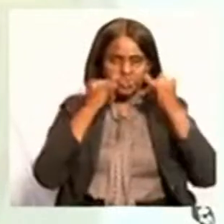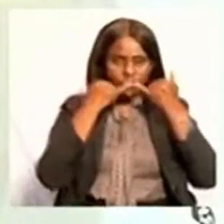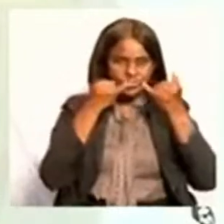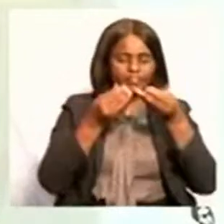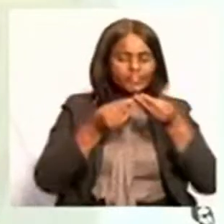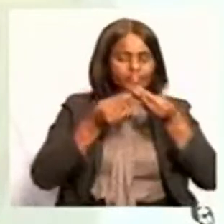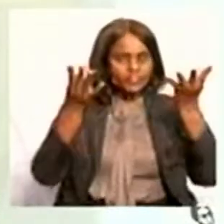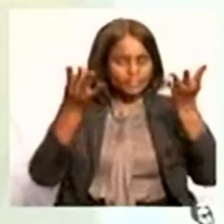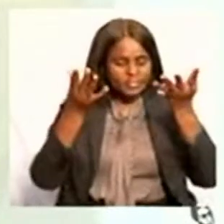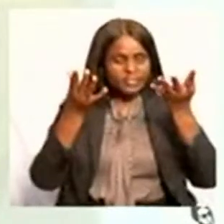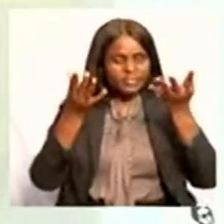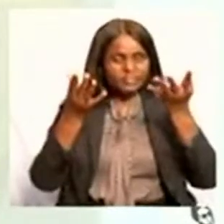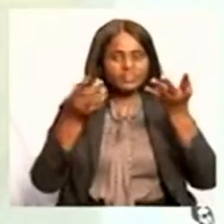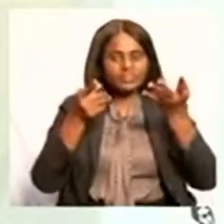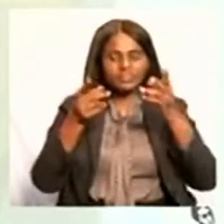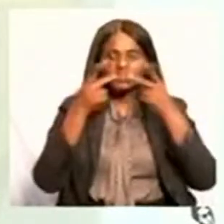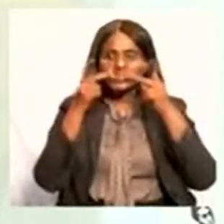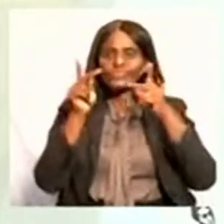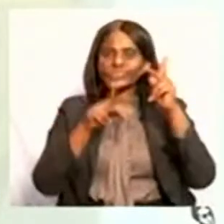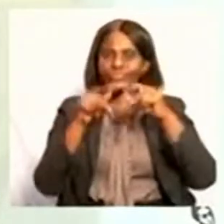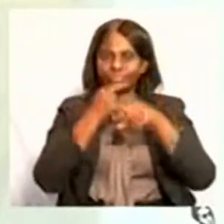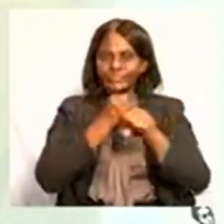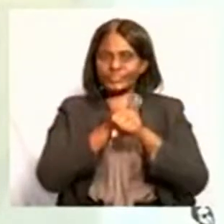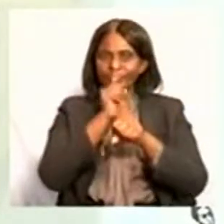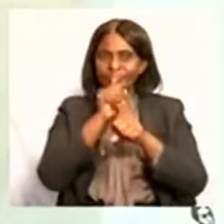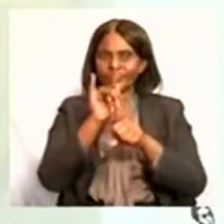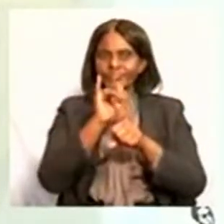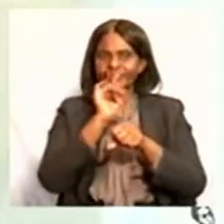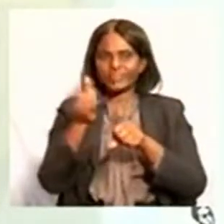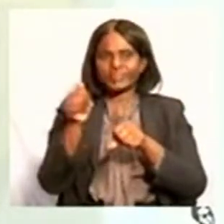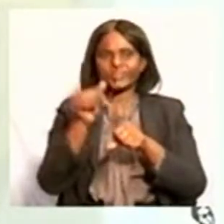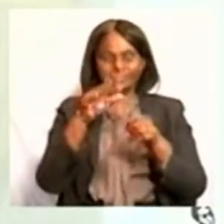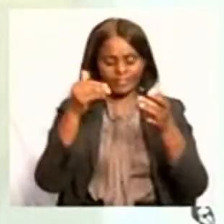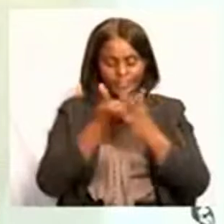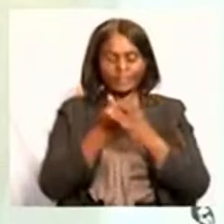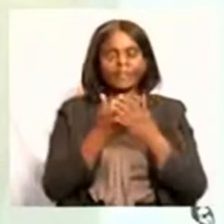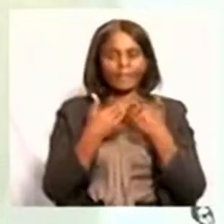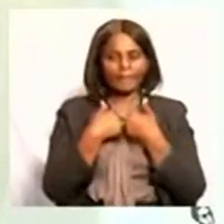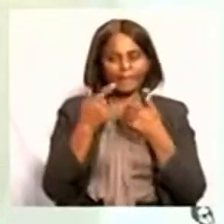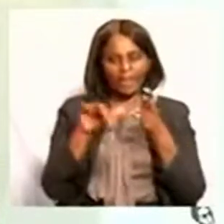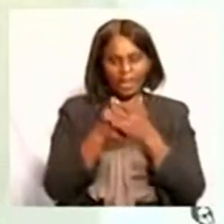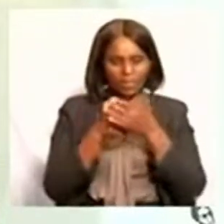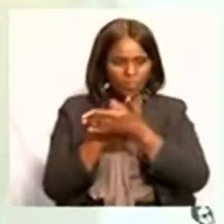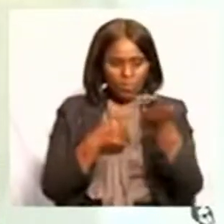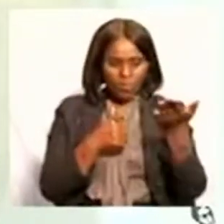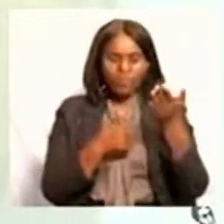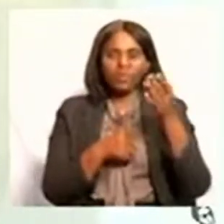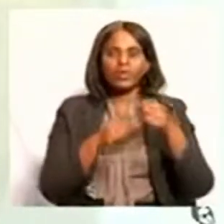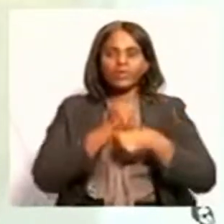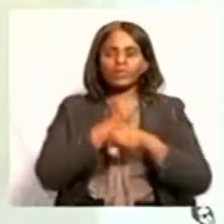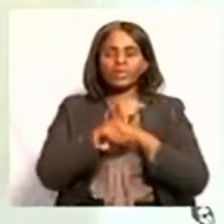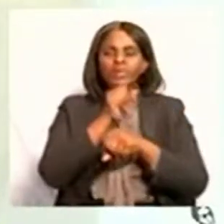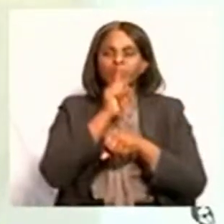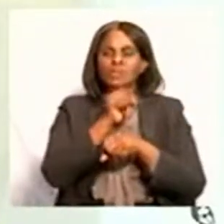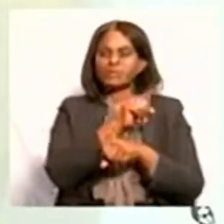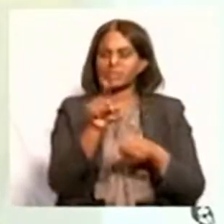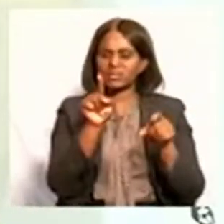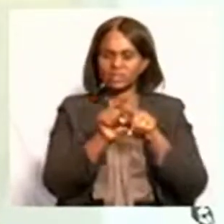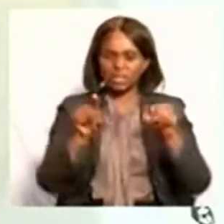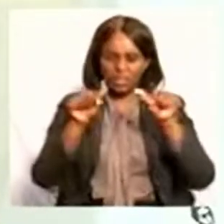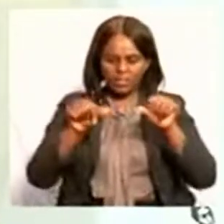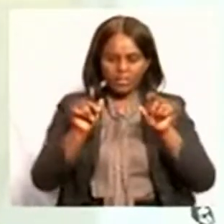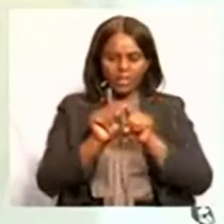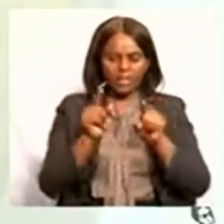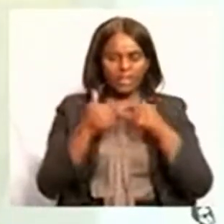to the public to ensure that it's audit. How do these stakeholders ensure that the audits